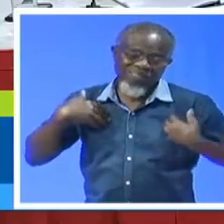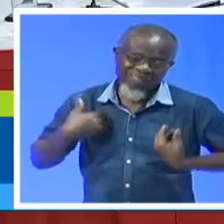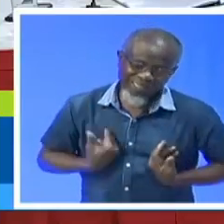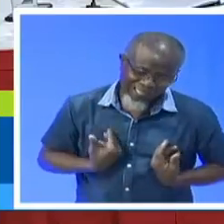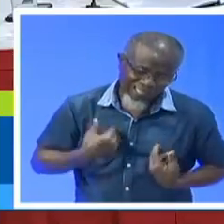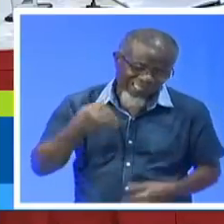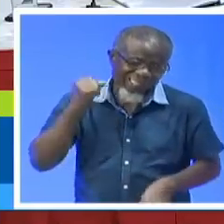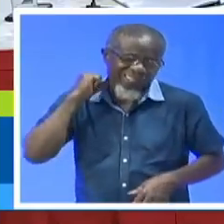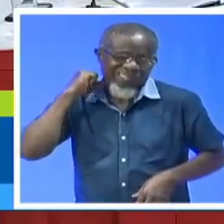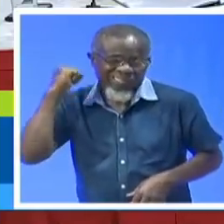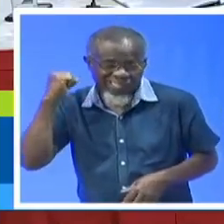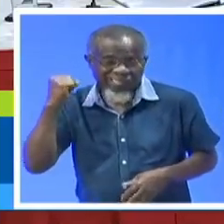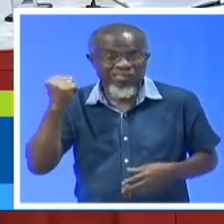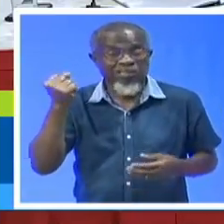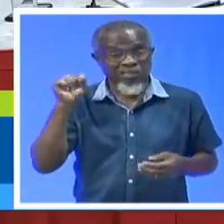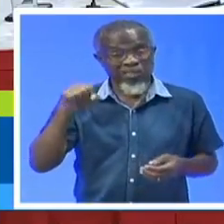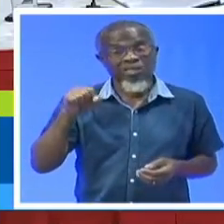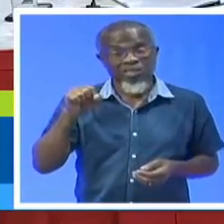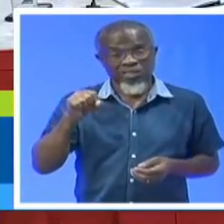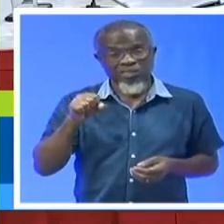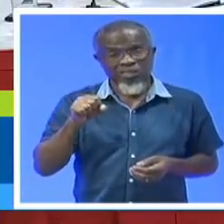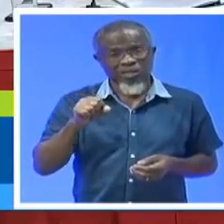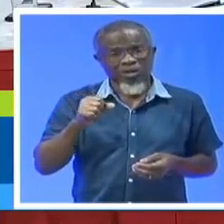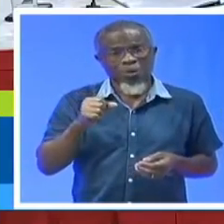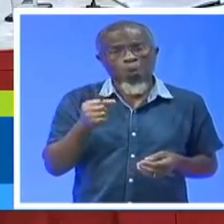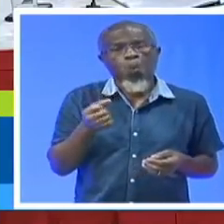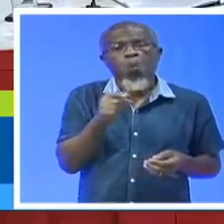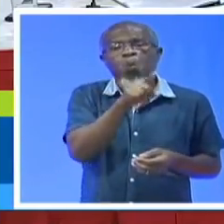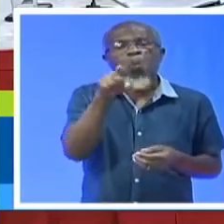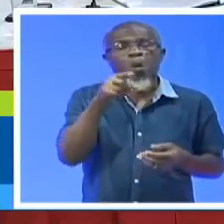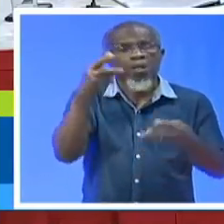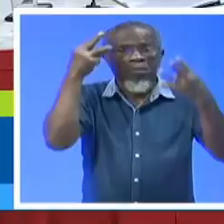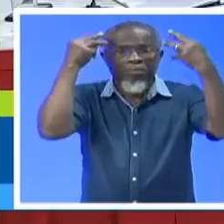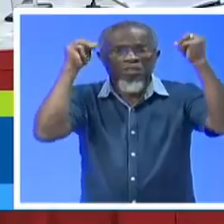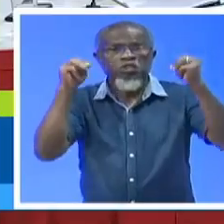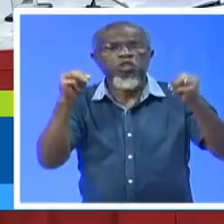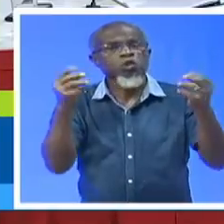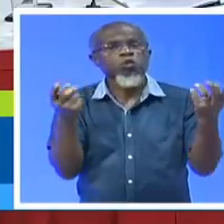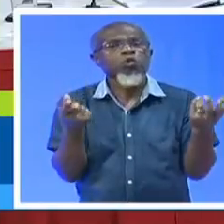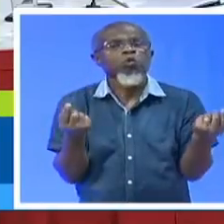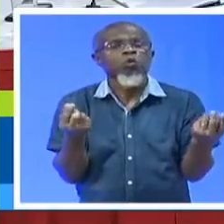stress. What measures is the ministry putting in place for